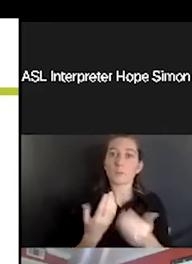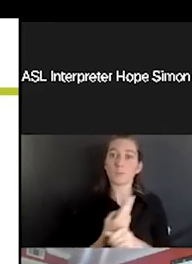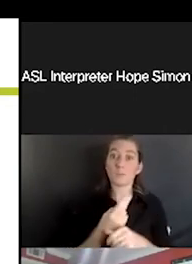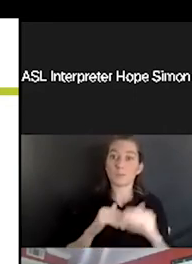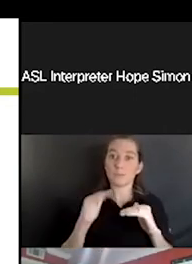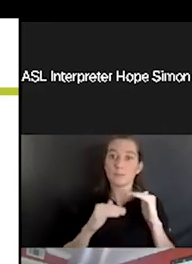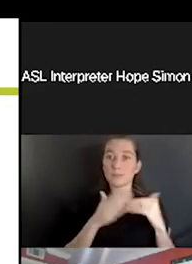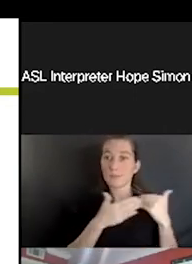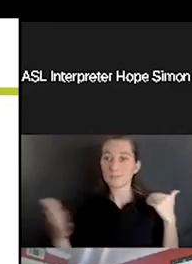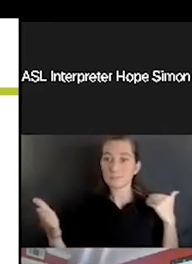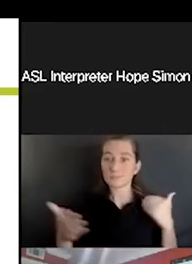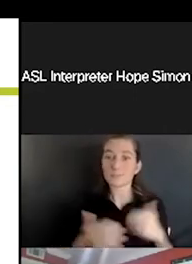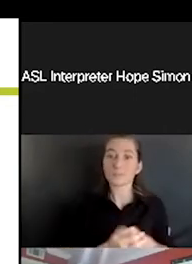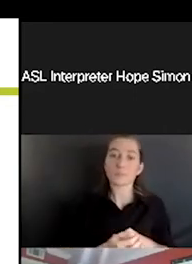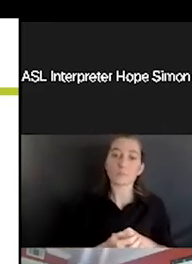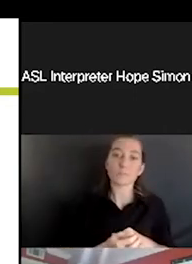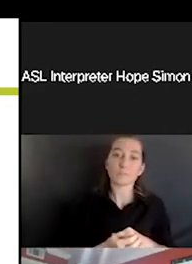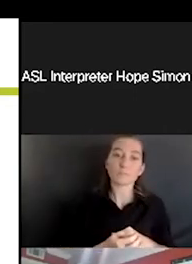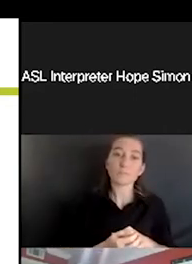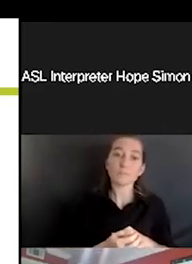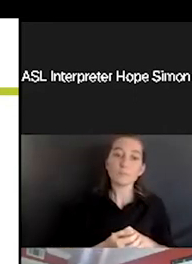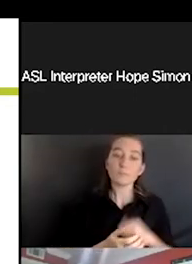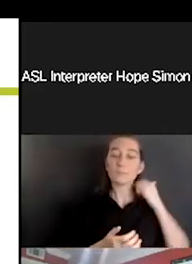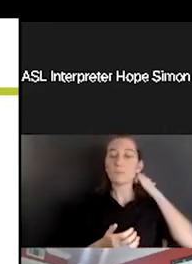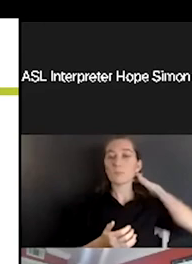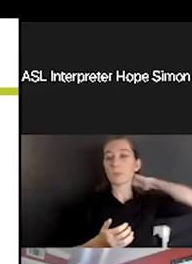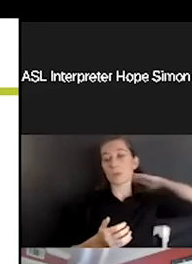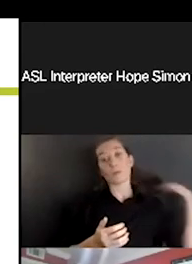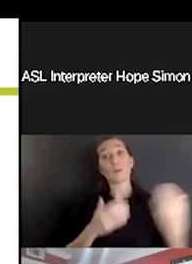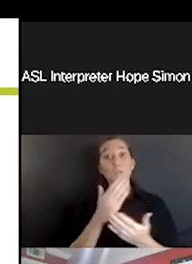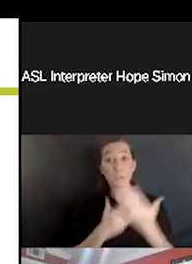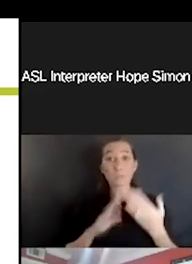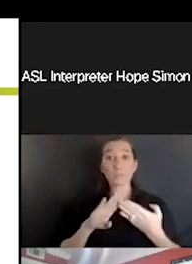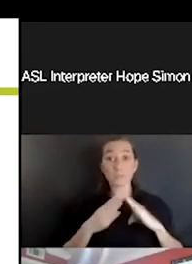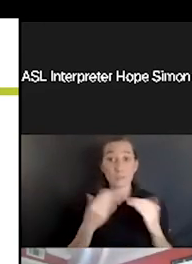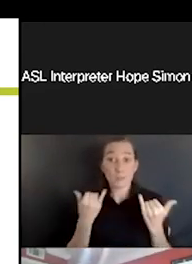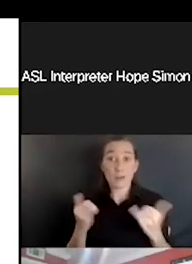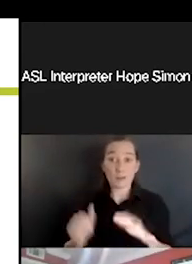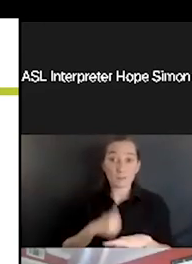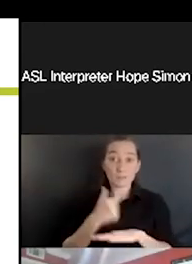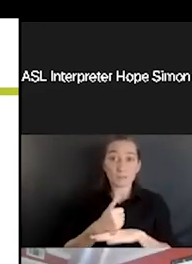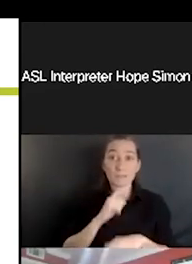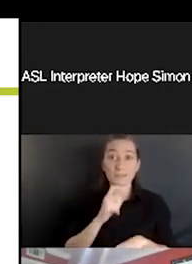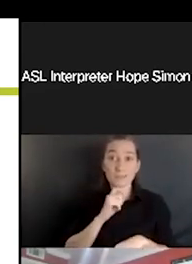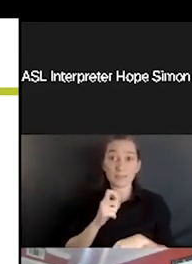some of the cities that are actually addressing steel buildings are thinking in that fashion, not just about safety.